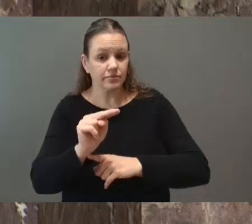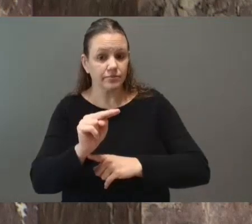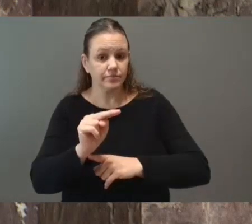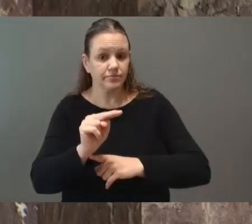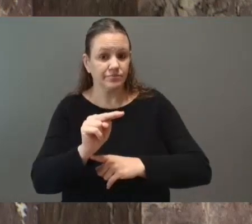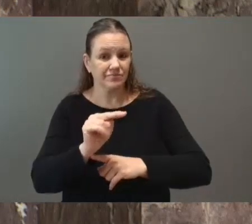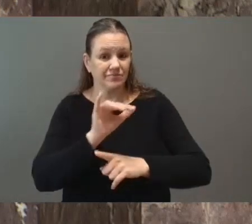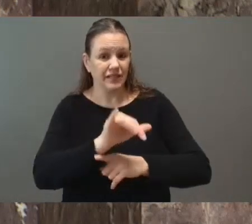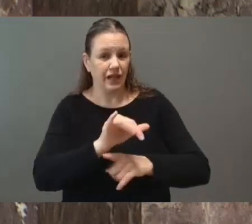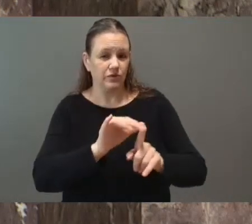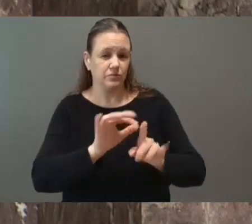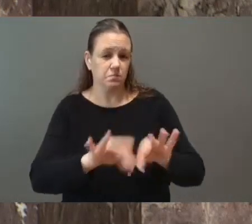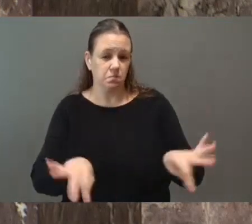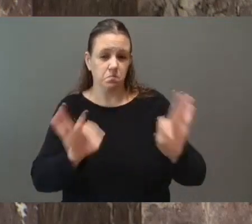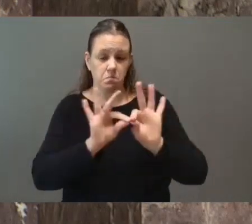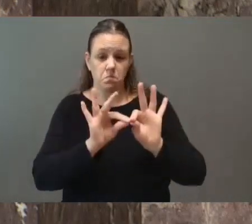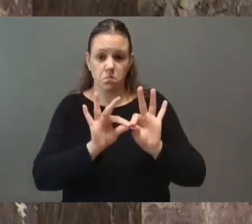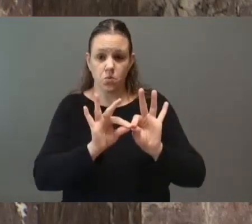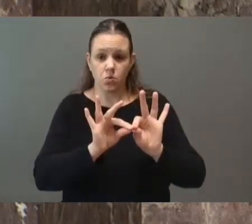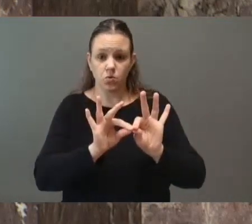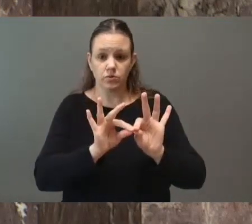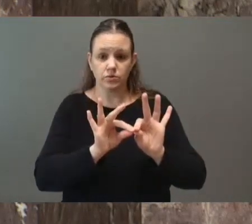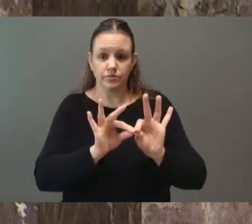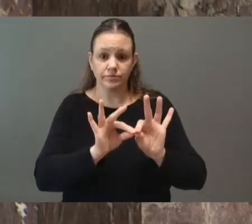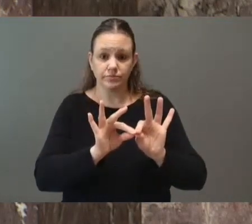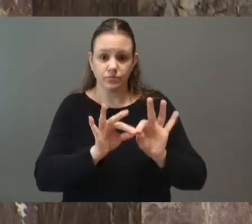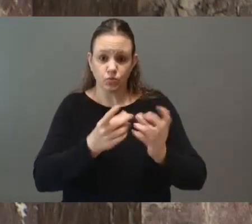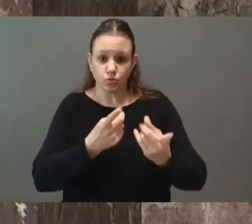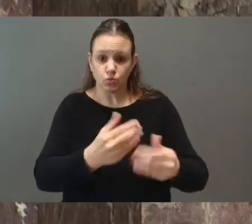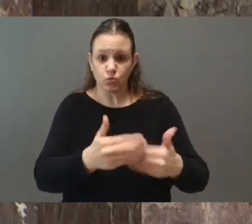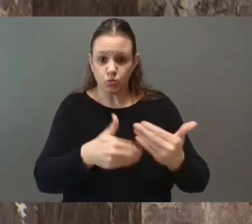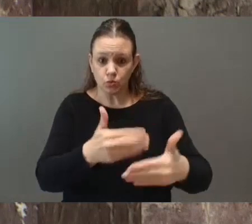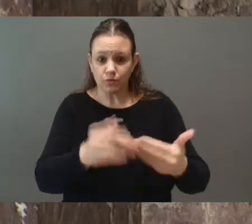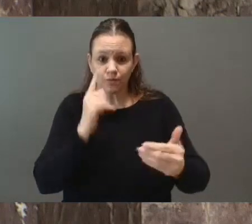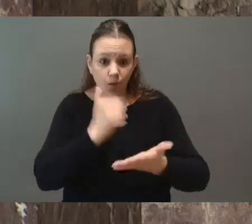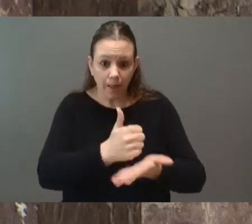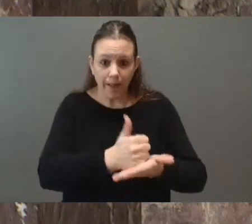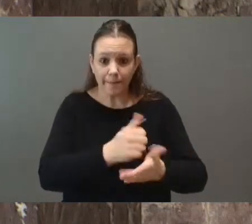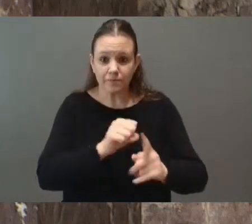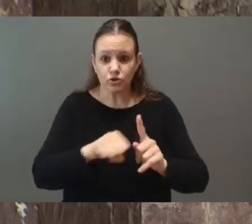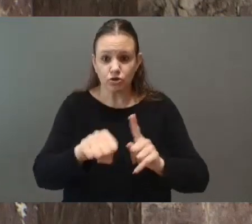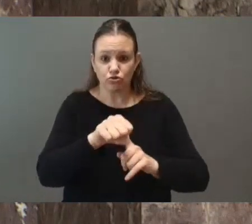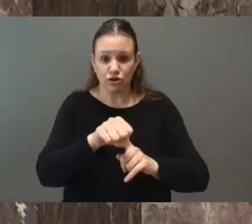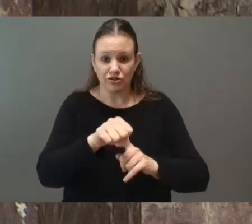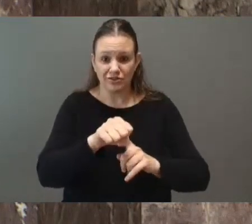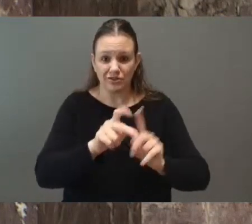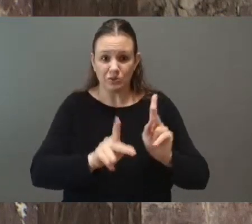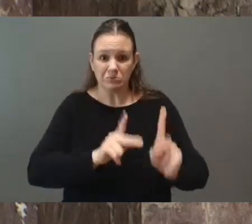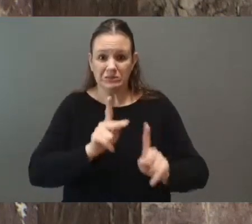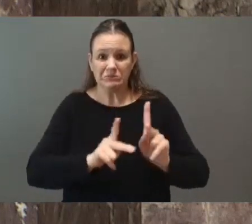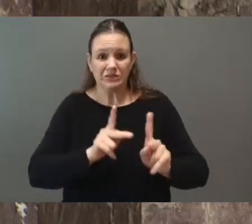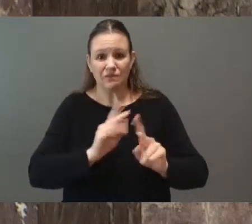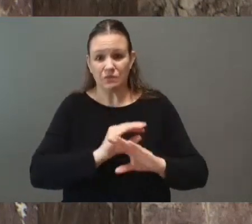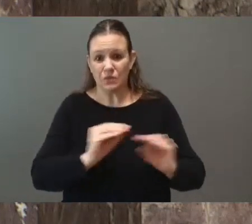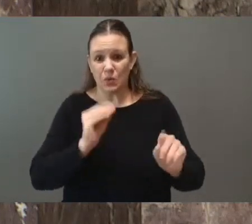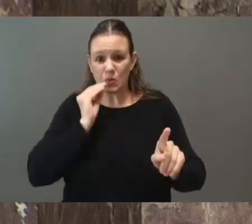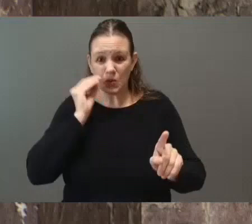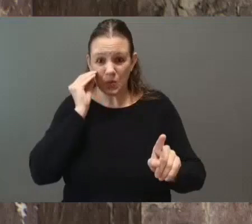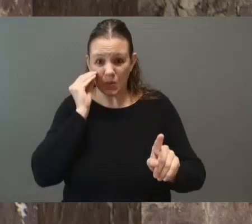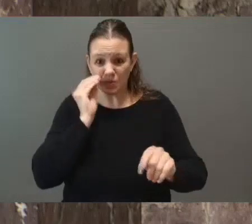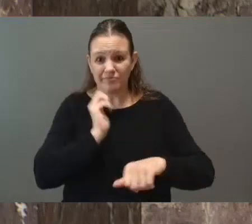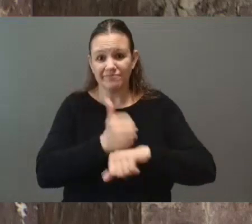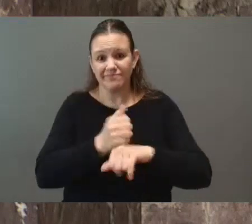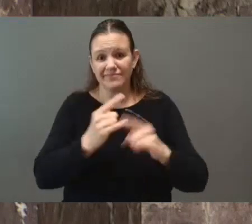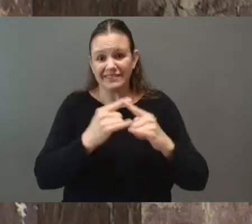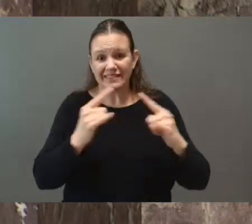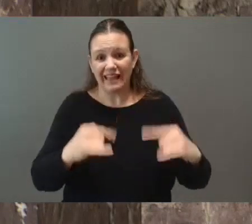address homelessness, the encampments that we're seeing in Prince George. We've been working closely with local First Nations,